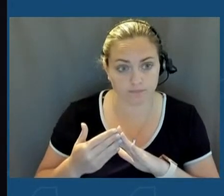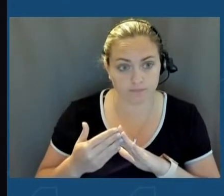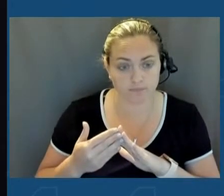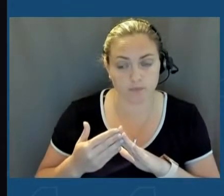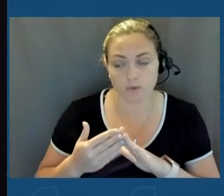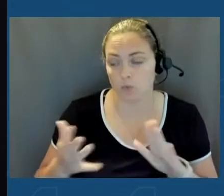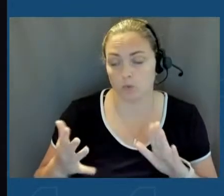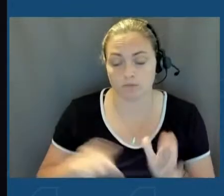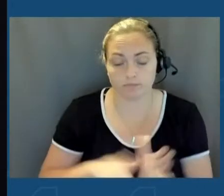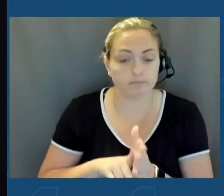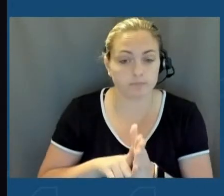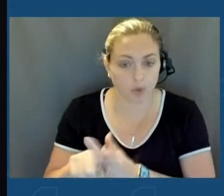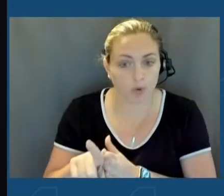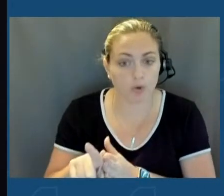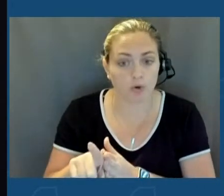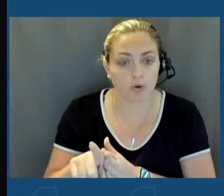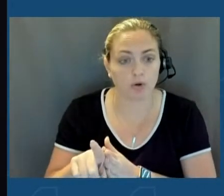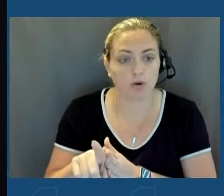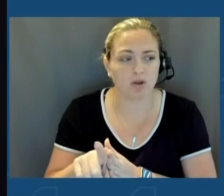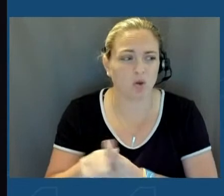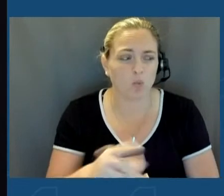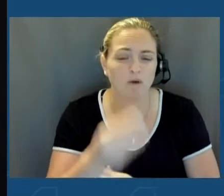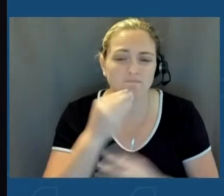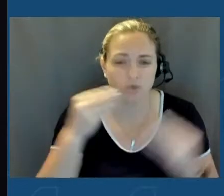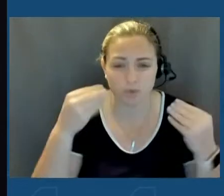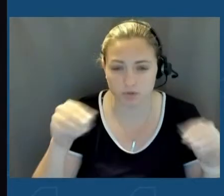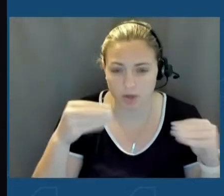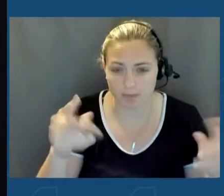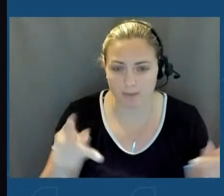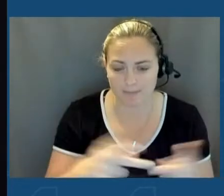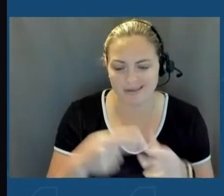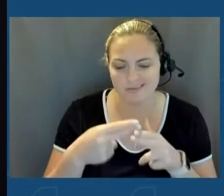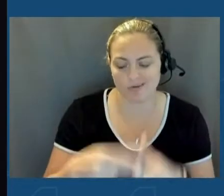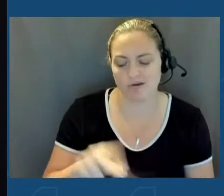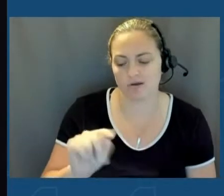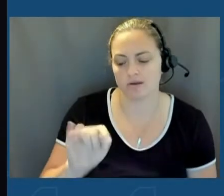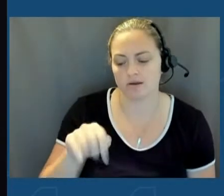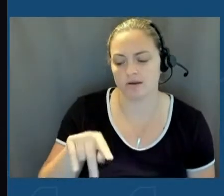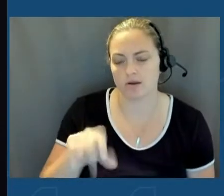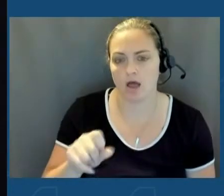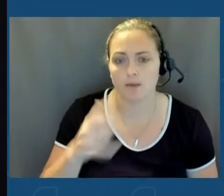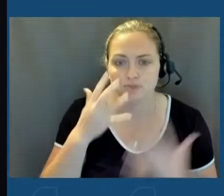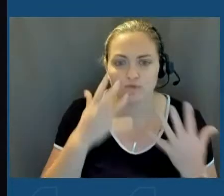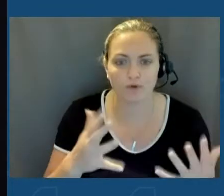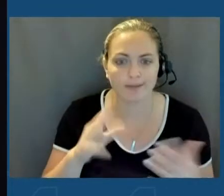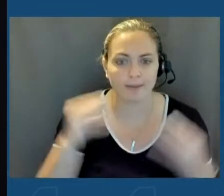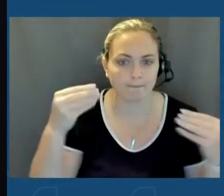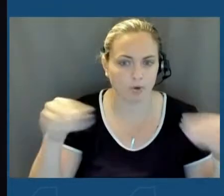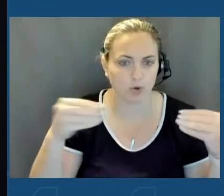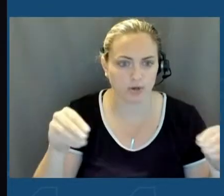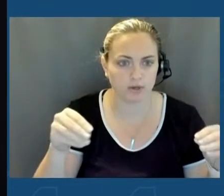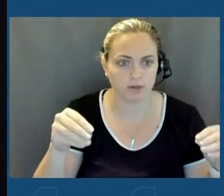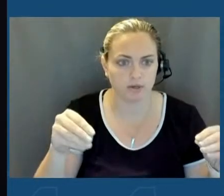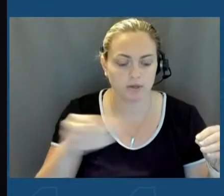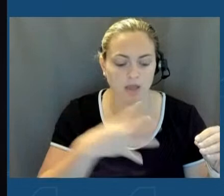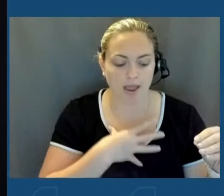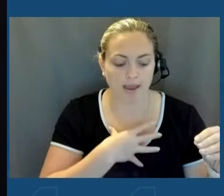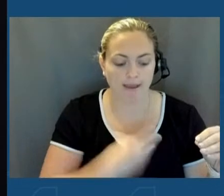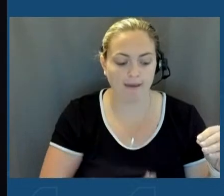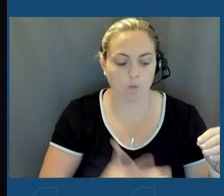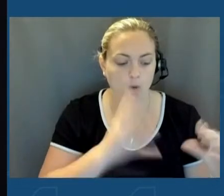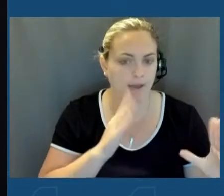slaughtered while grocery shopping at a place called Tops Friendly Markets, targeted by a white